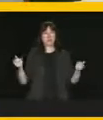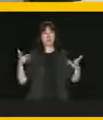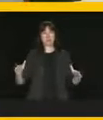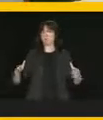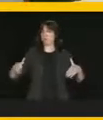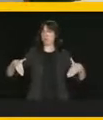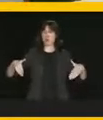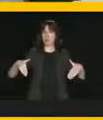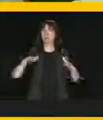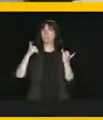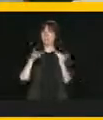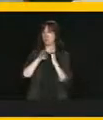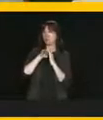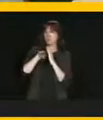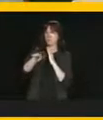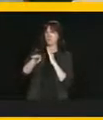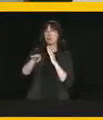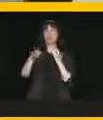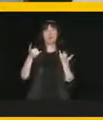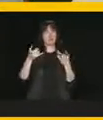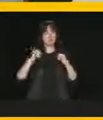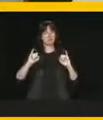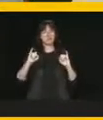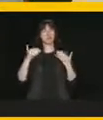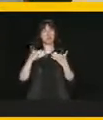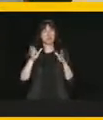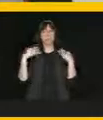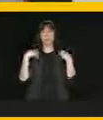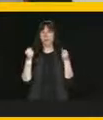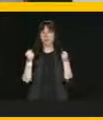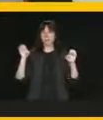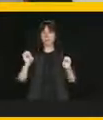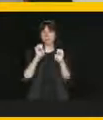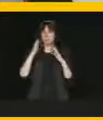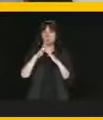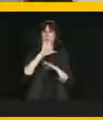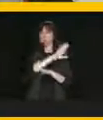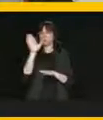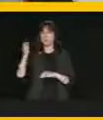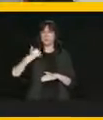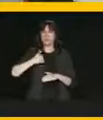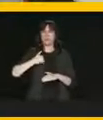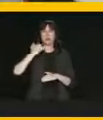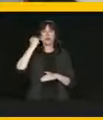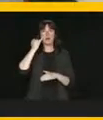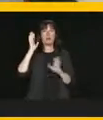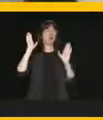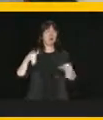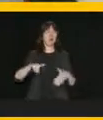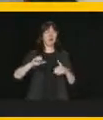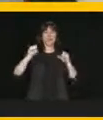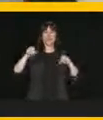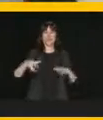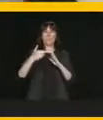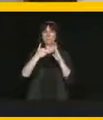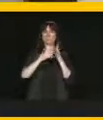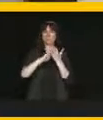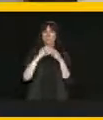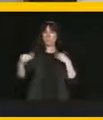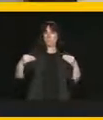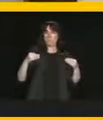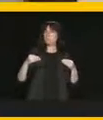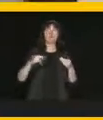the middle of the most serious public health emergency Canada has ever seen, and if we lift measures too quickly, we might lose the